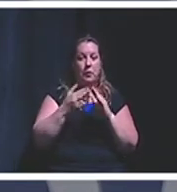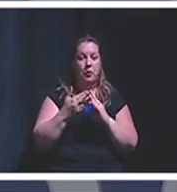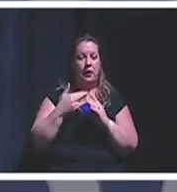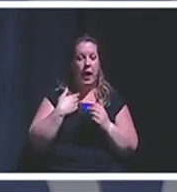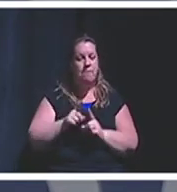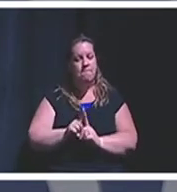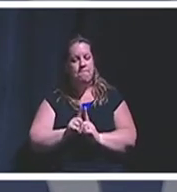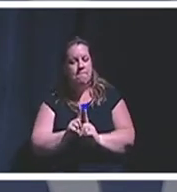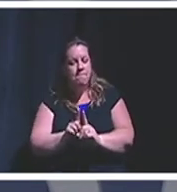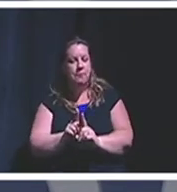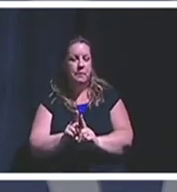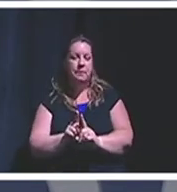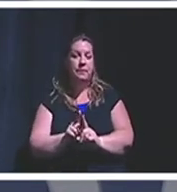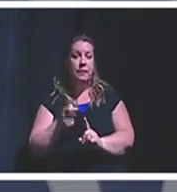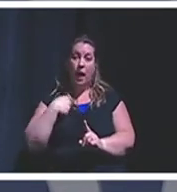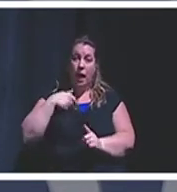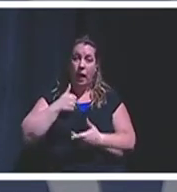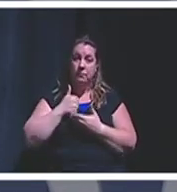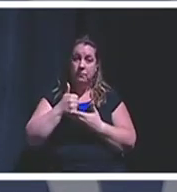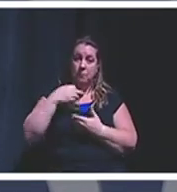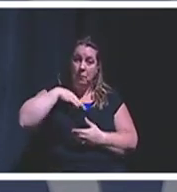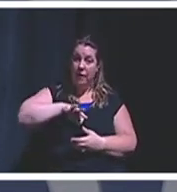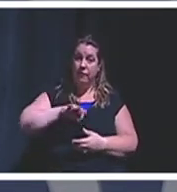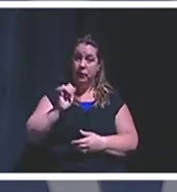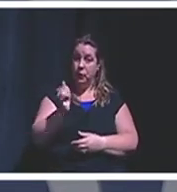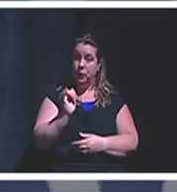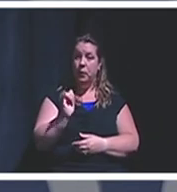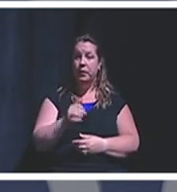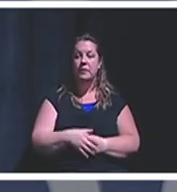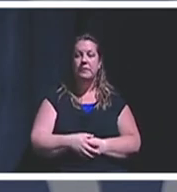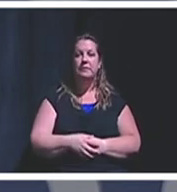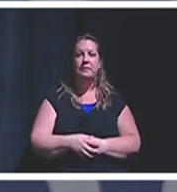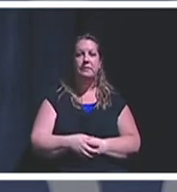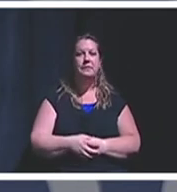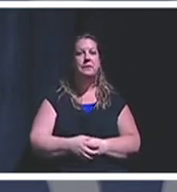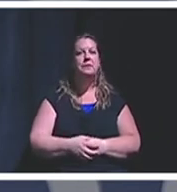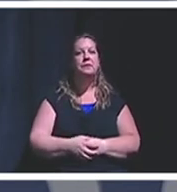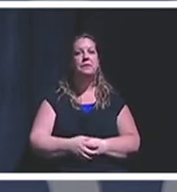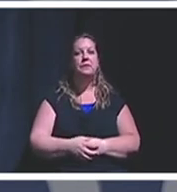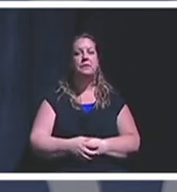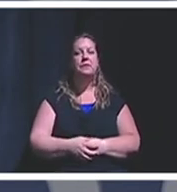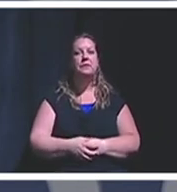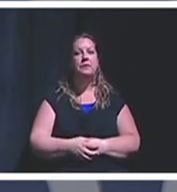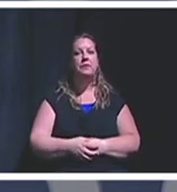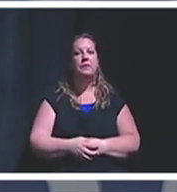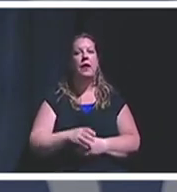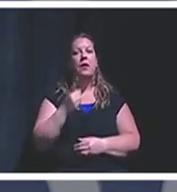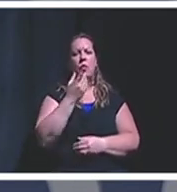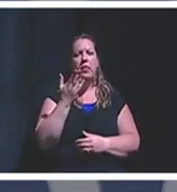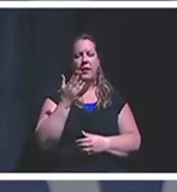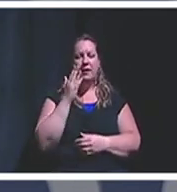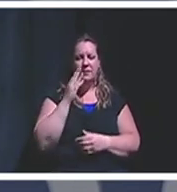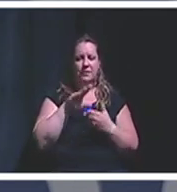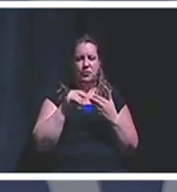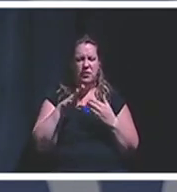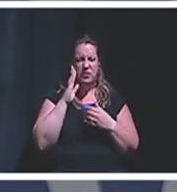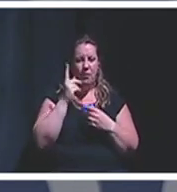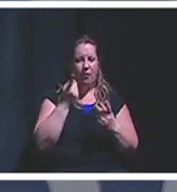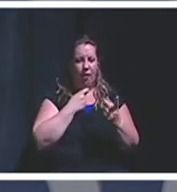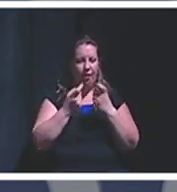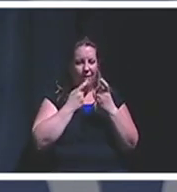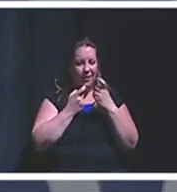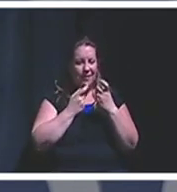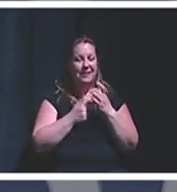I benefited from mentoring as much as the students did. One of the first things they would ask me upon introduction